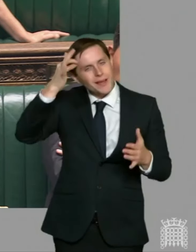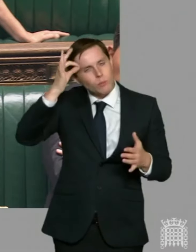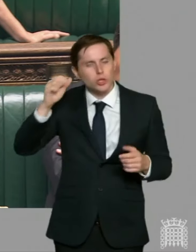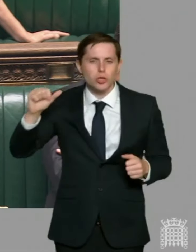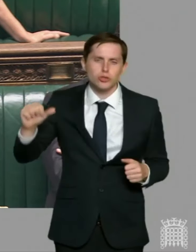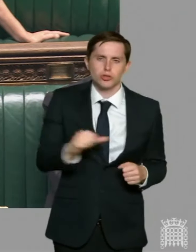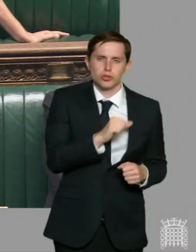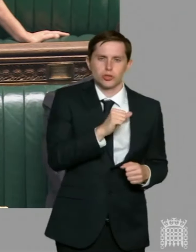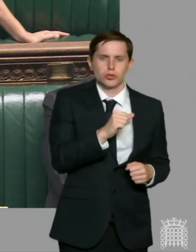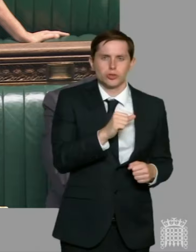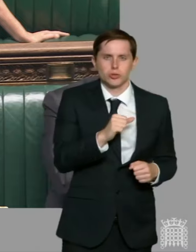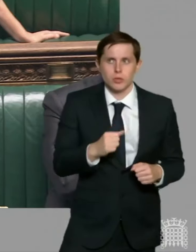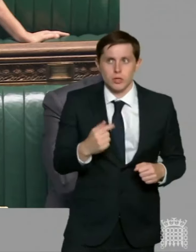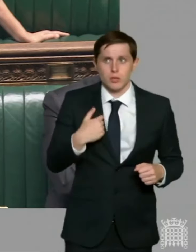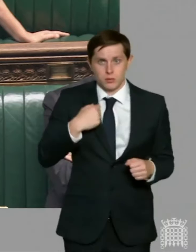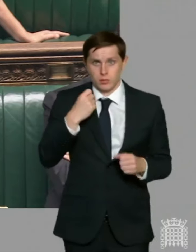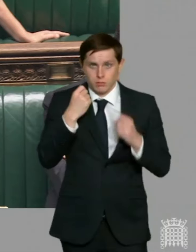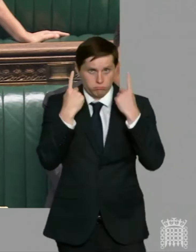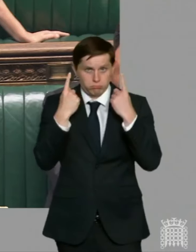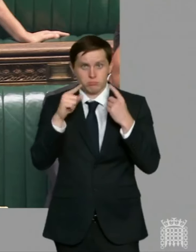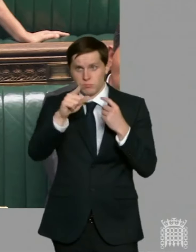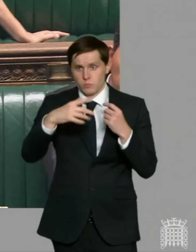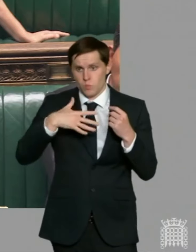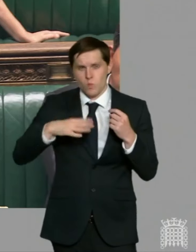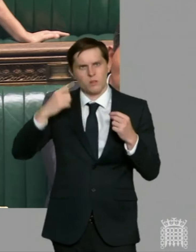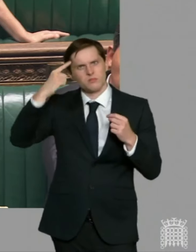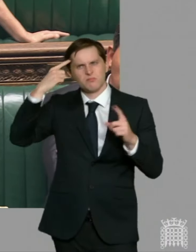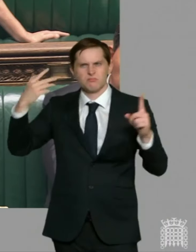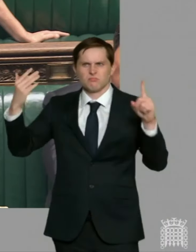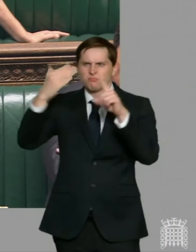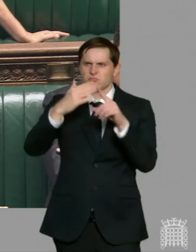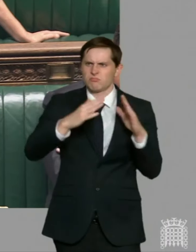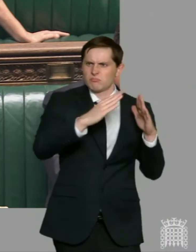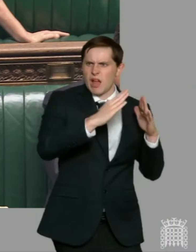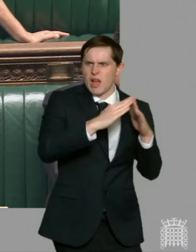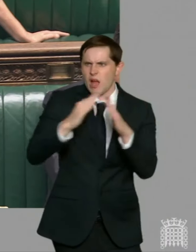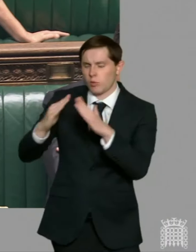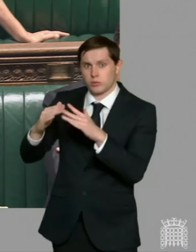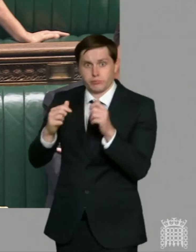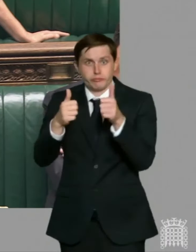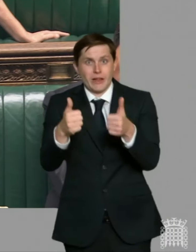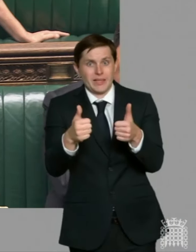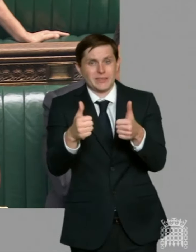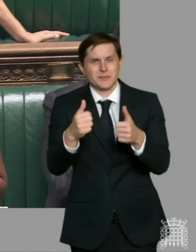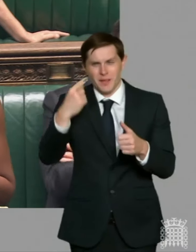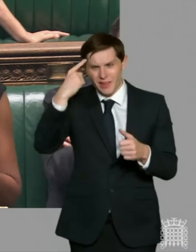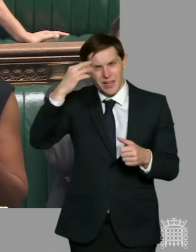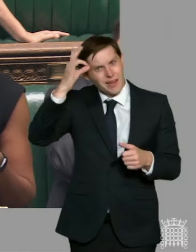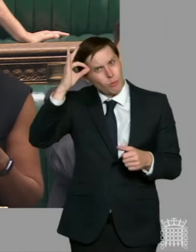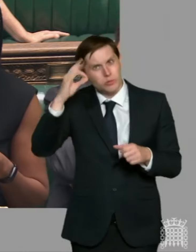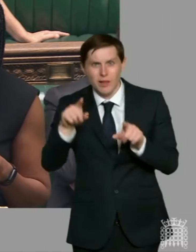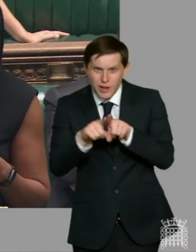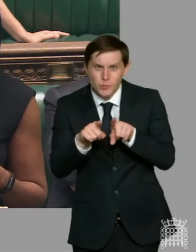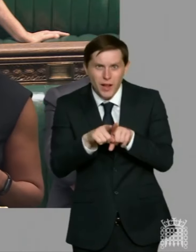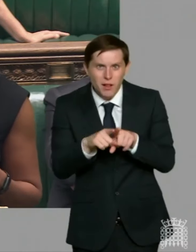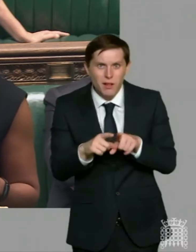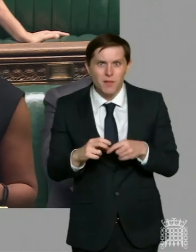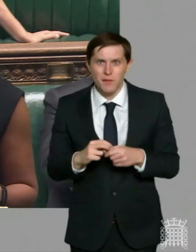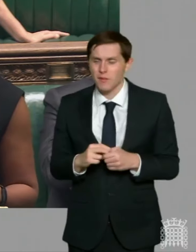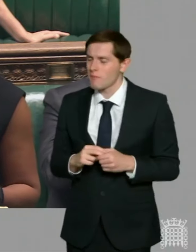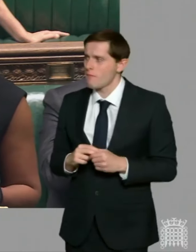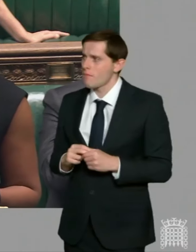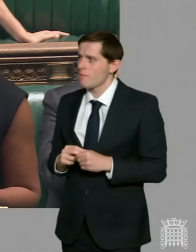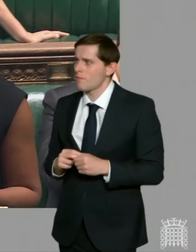government in hand when they do this. They say they want to impose exacting mandatory housing targets on local authorities. When we had the